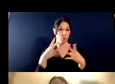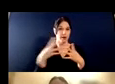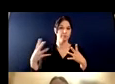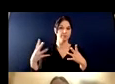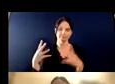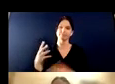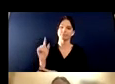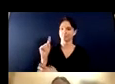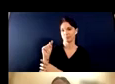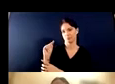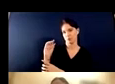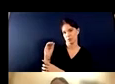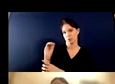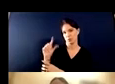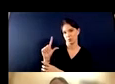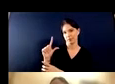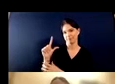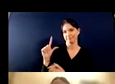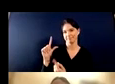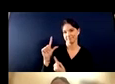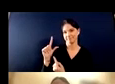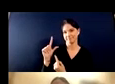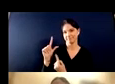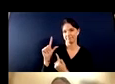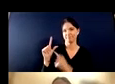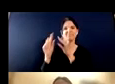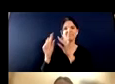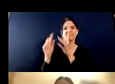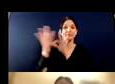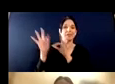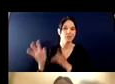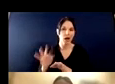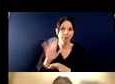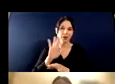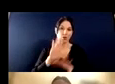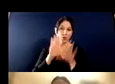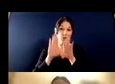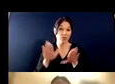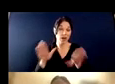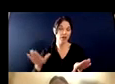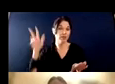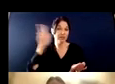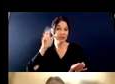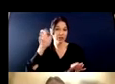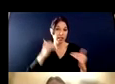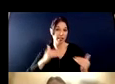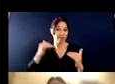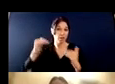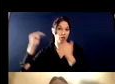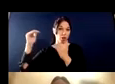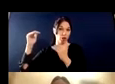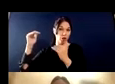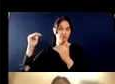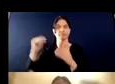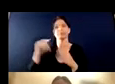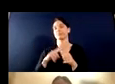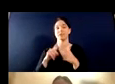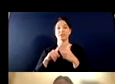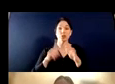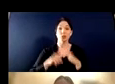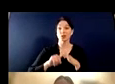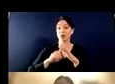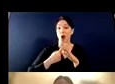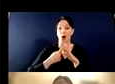tool. It's a tool for describing your child's hearing level. It's a starting point to determine